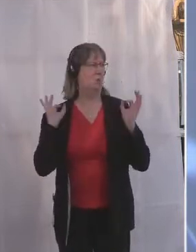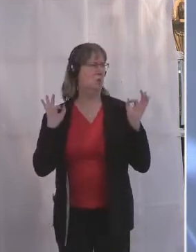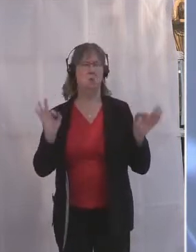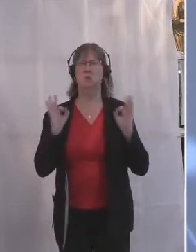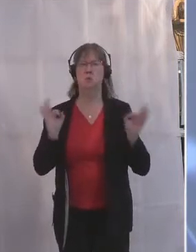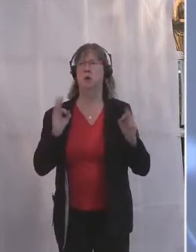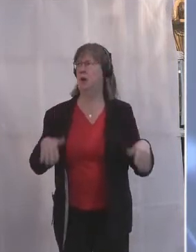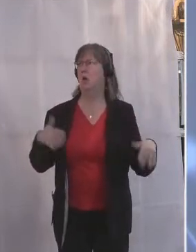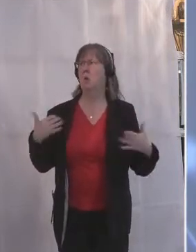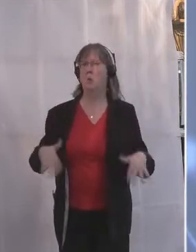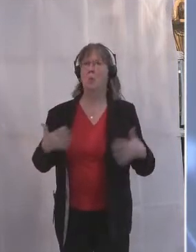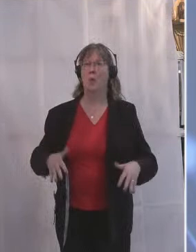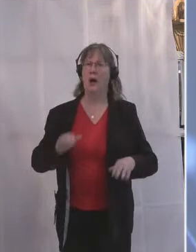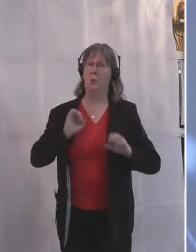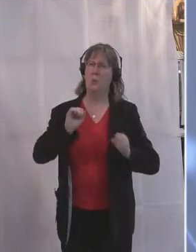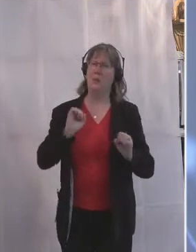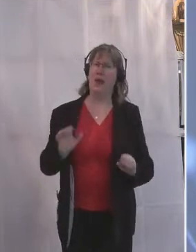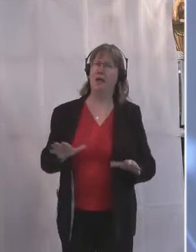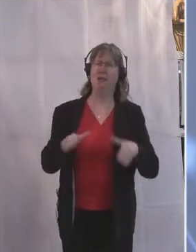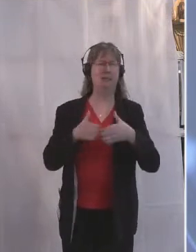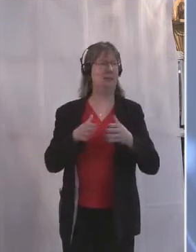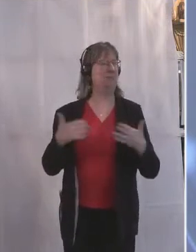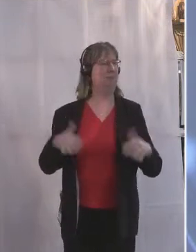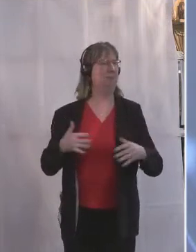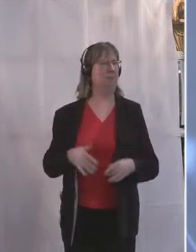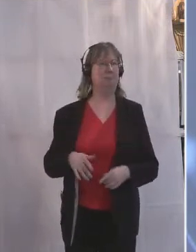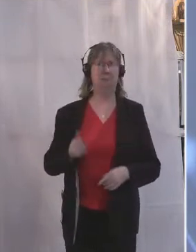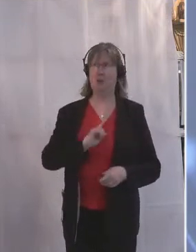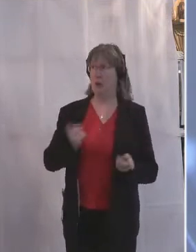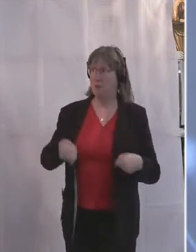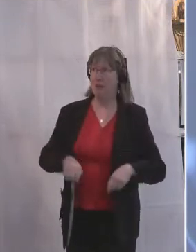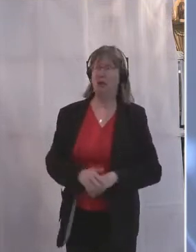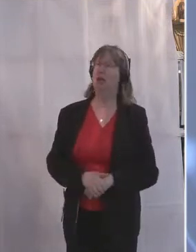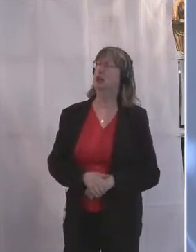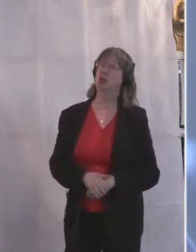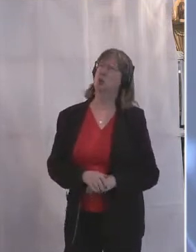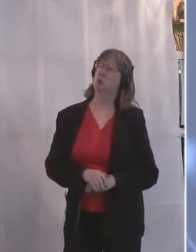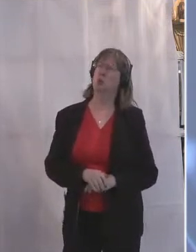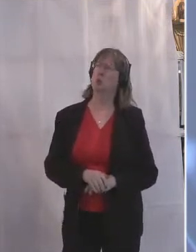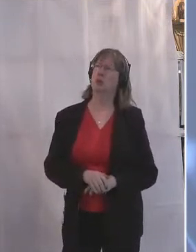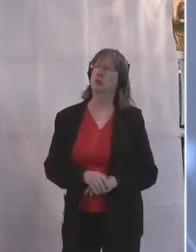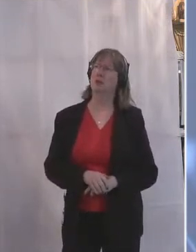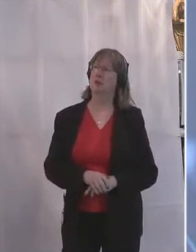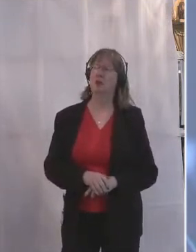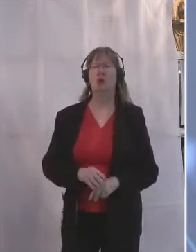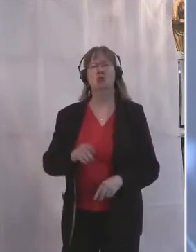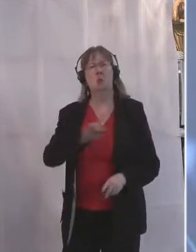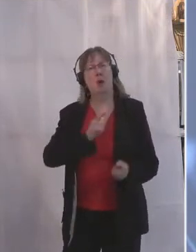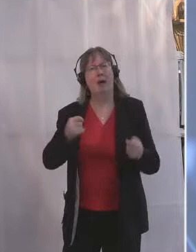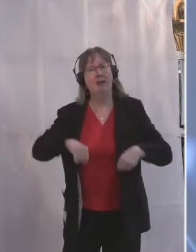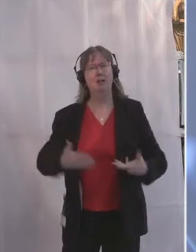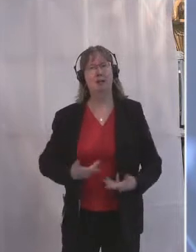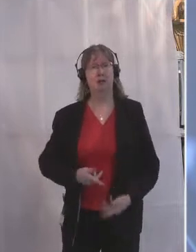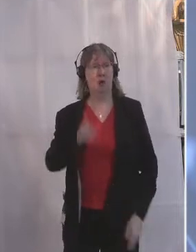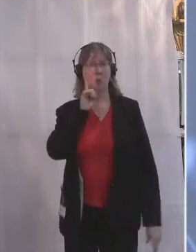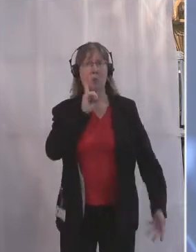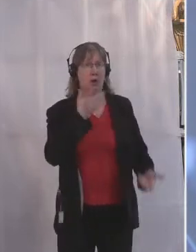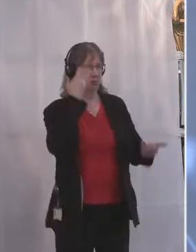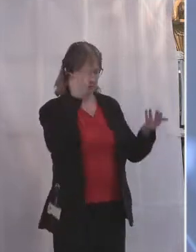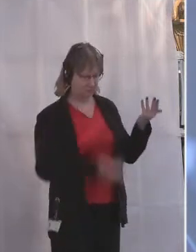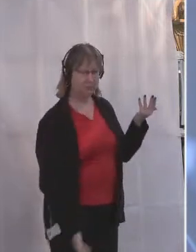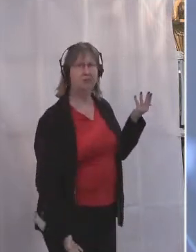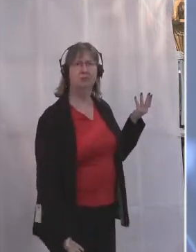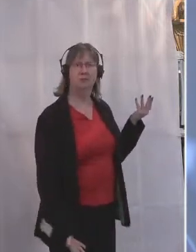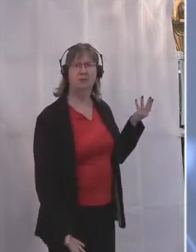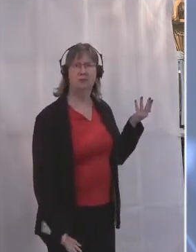what they deliver. But that's not really why I'm here today. When I think about why I'm here today, it's because I'm a woman. I'm the same